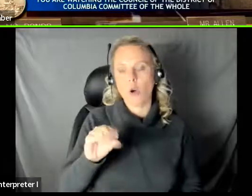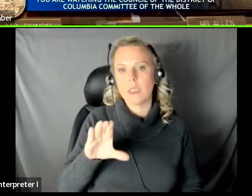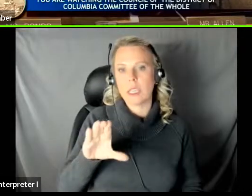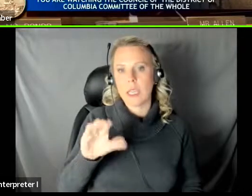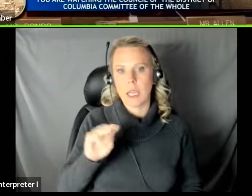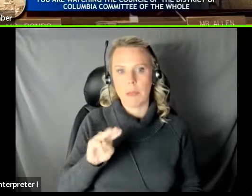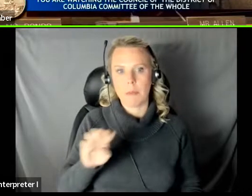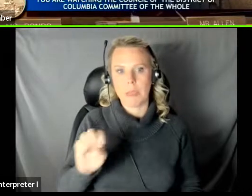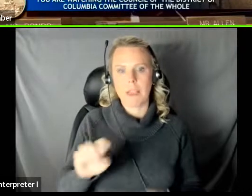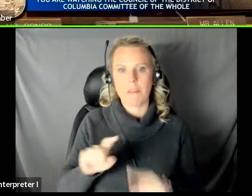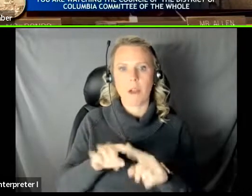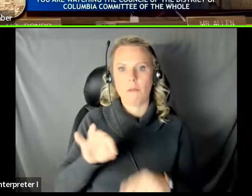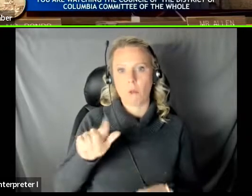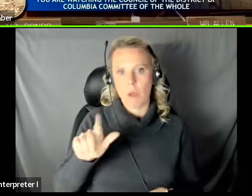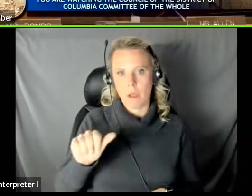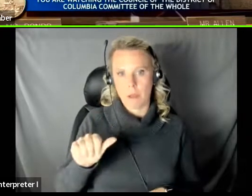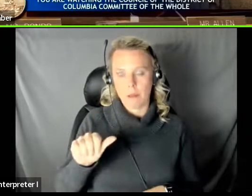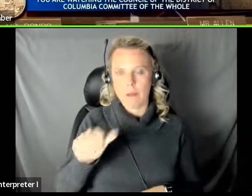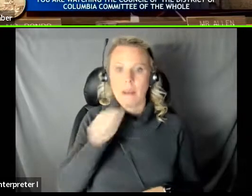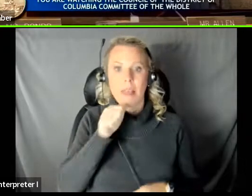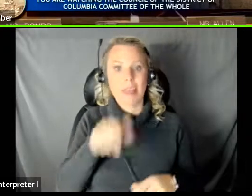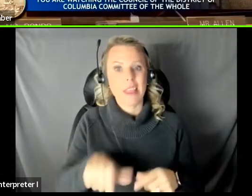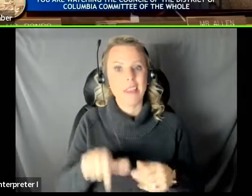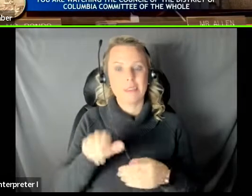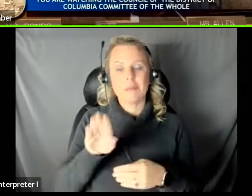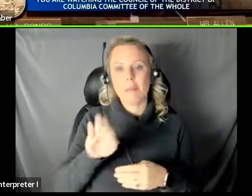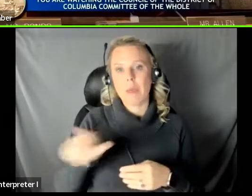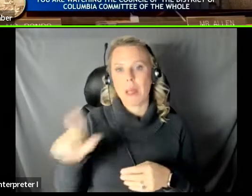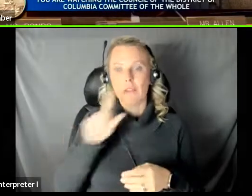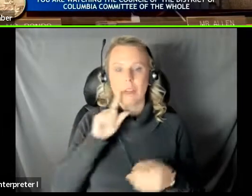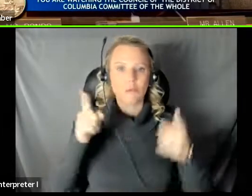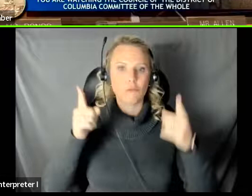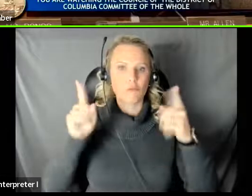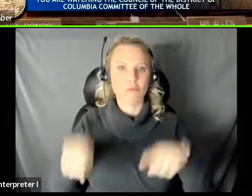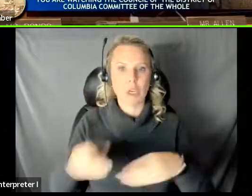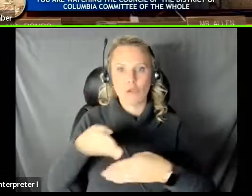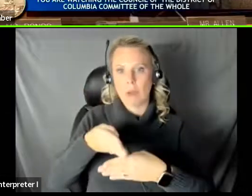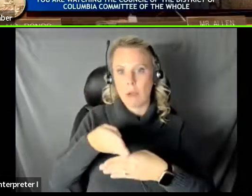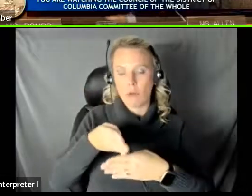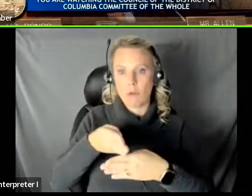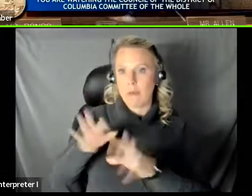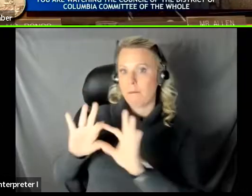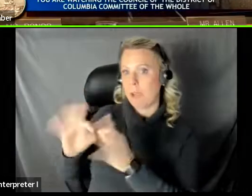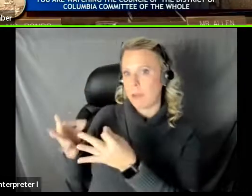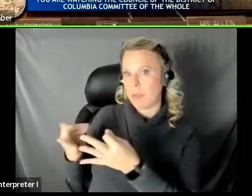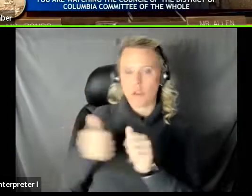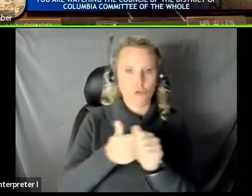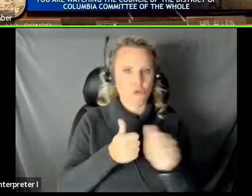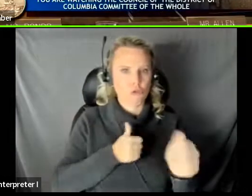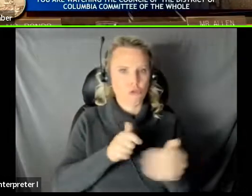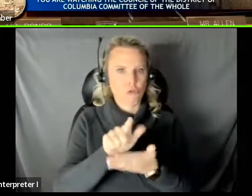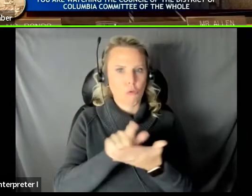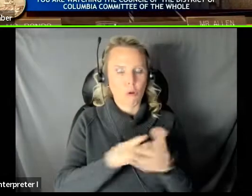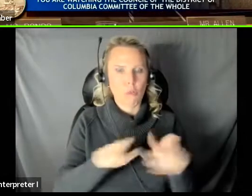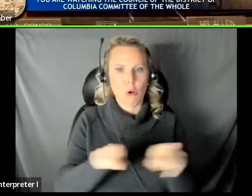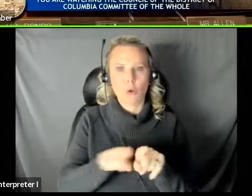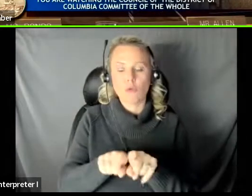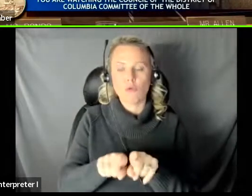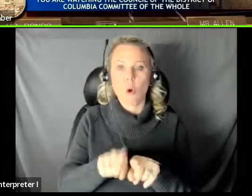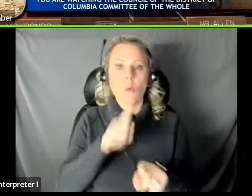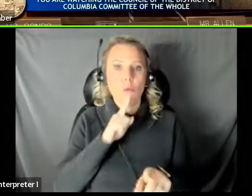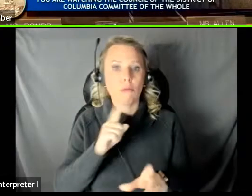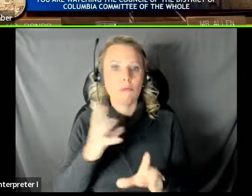FOIA. The committee print finds a middle ground by respecting decedents and their families, discouraging voyeurs, but also accounting for the public